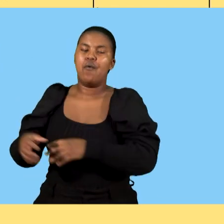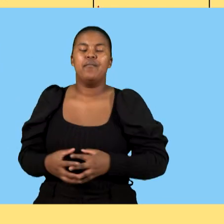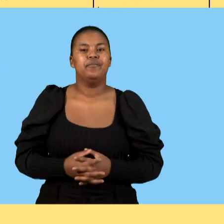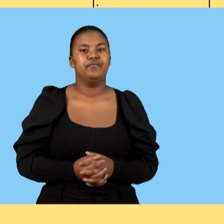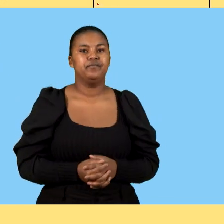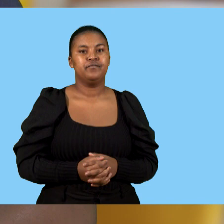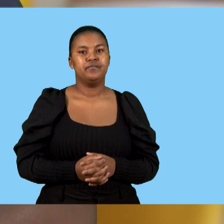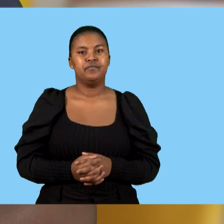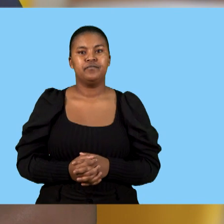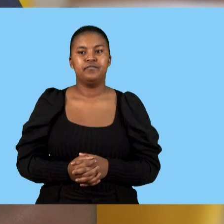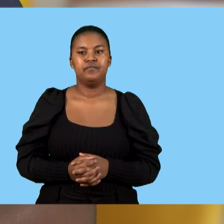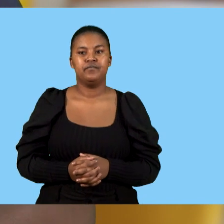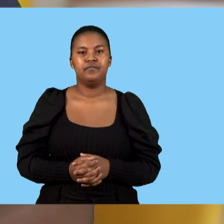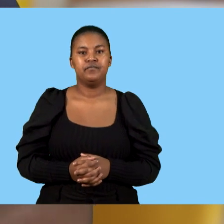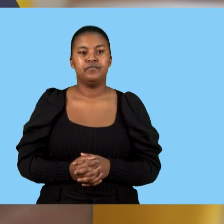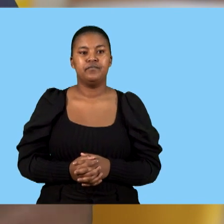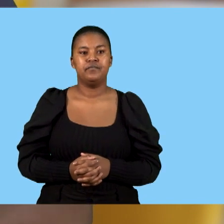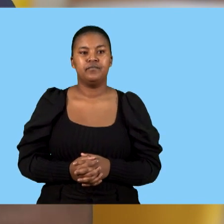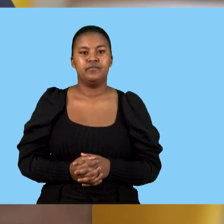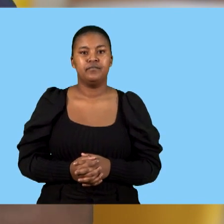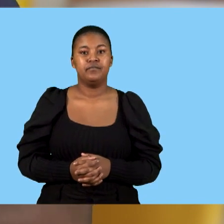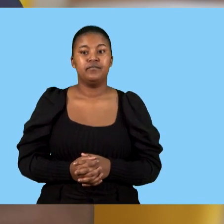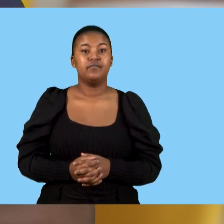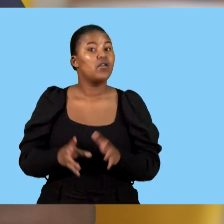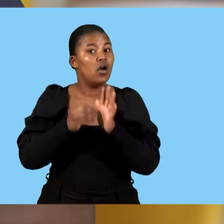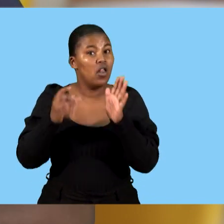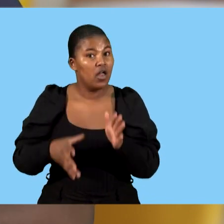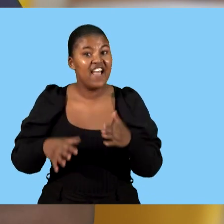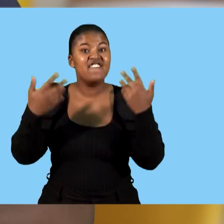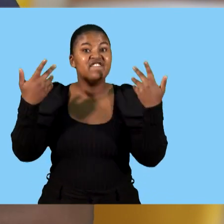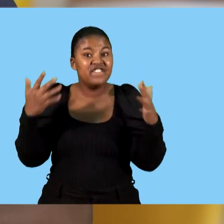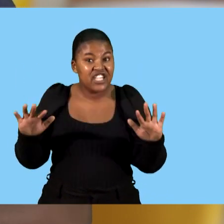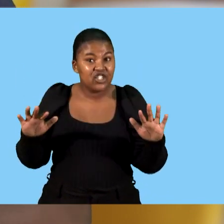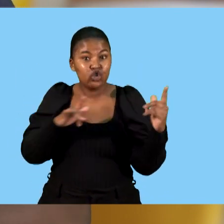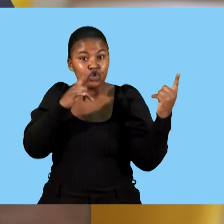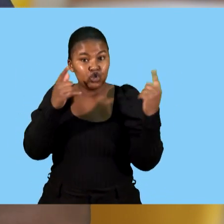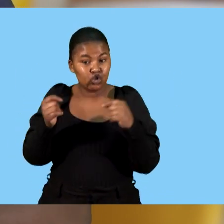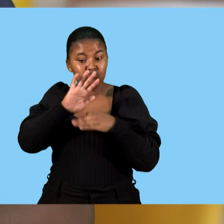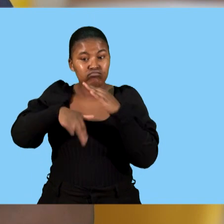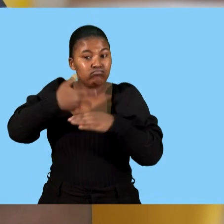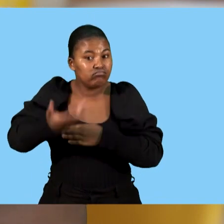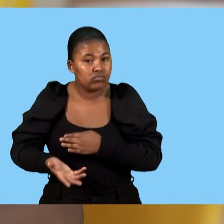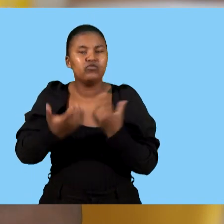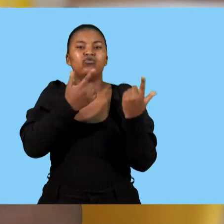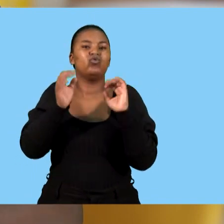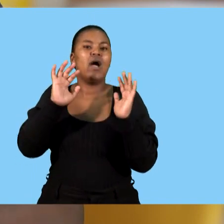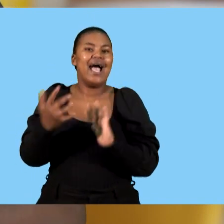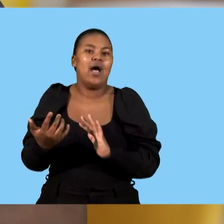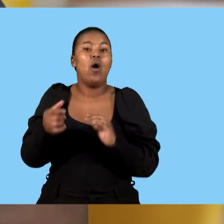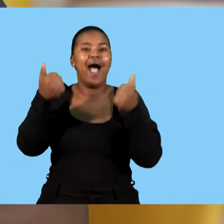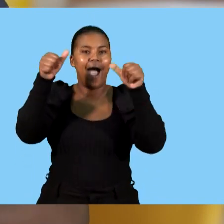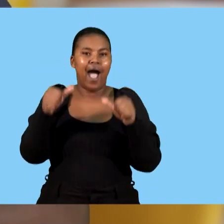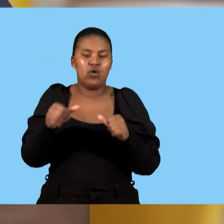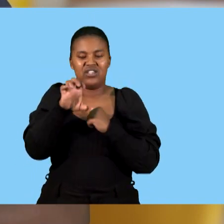becomes 0. Dear learners, after you have done this, this is how you can do the accounting equation